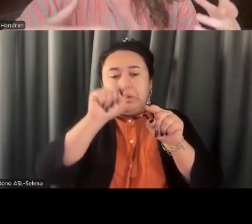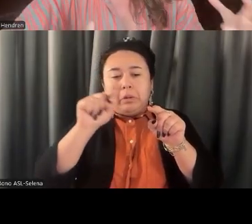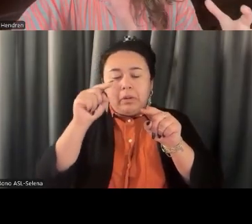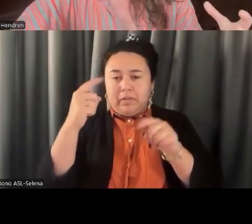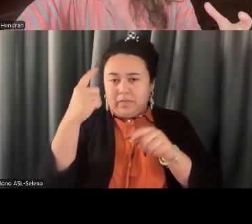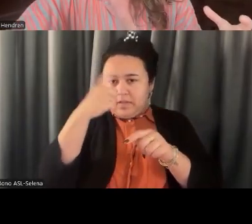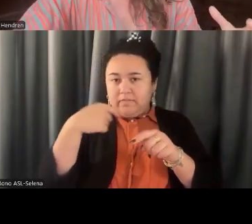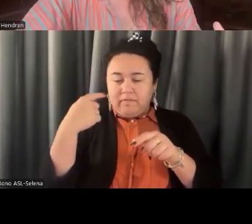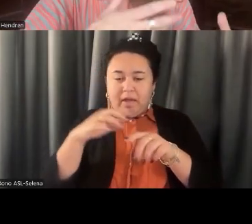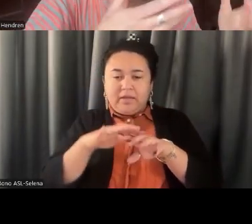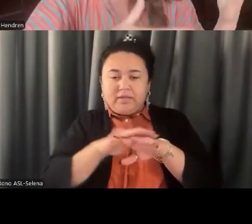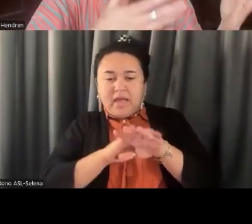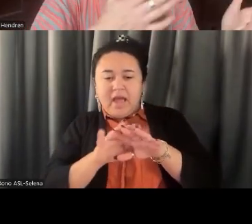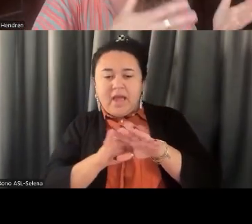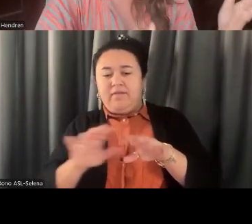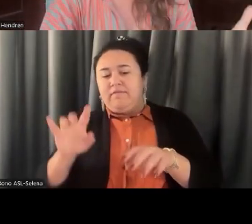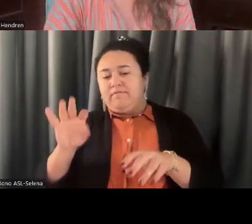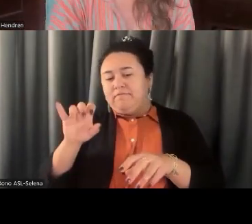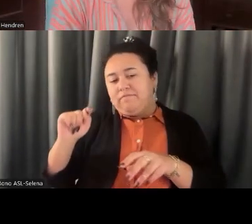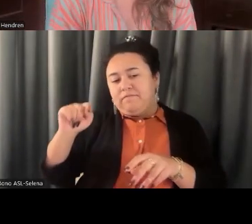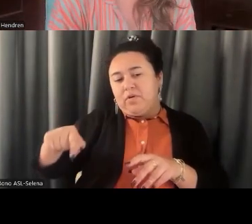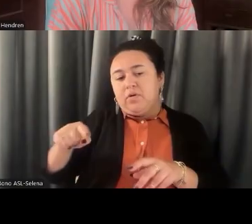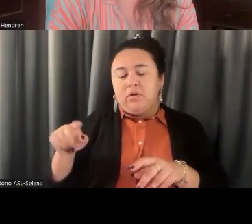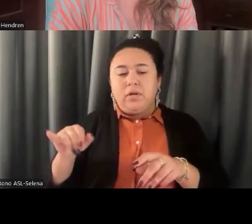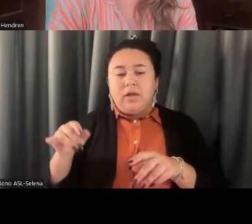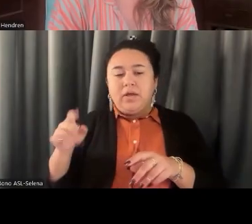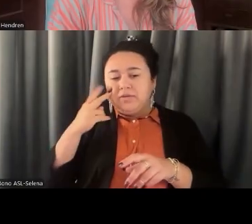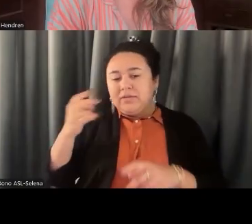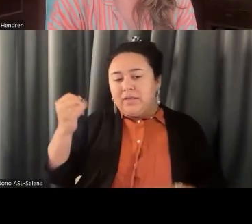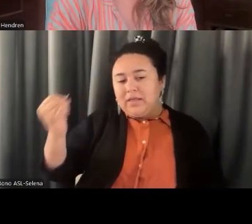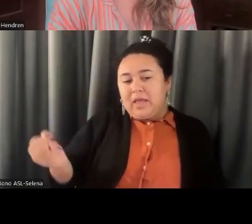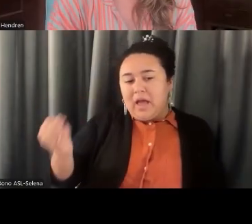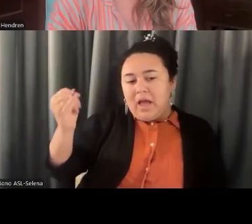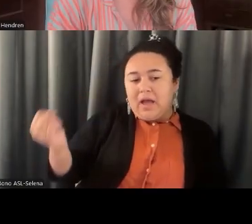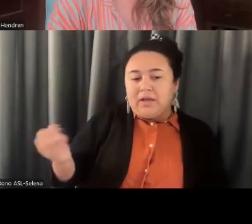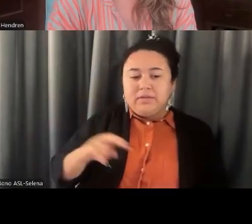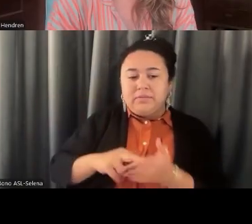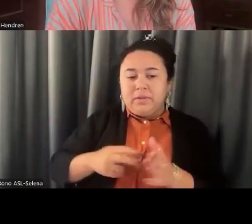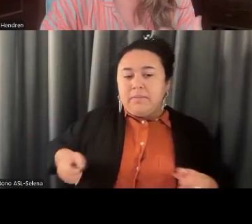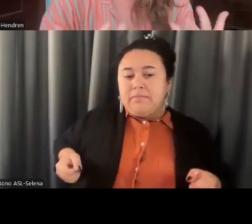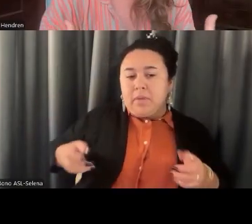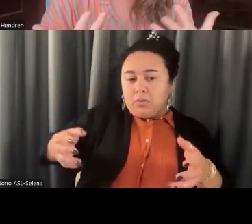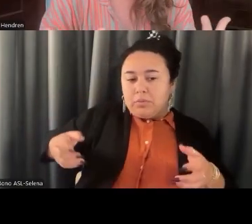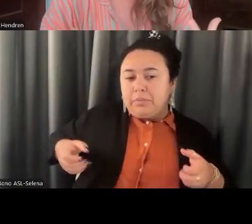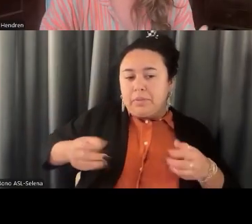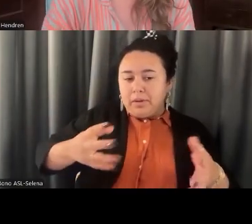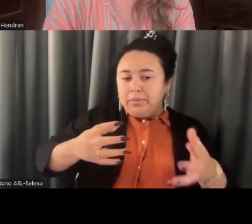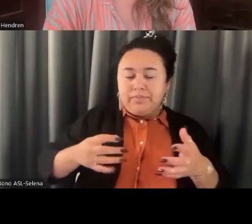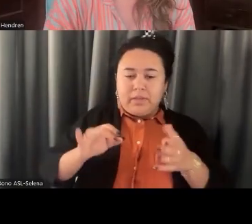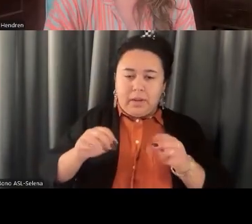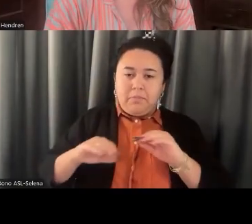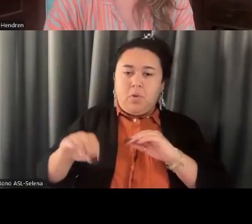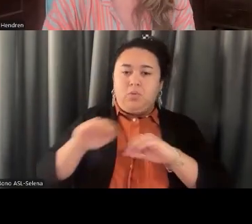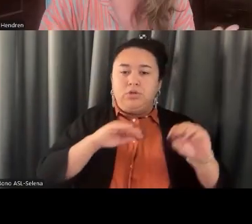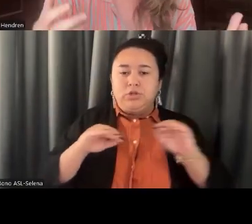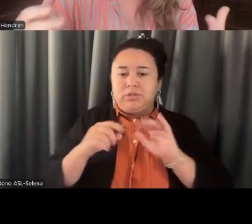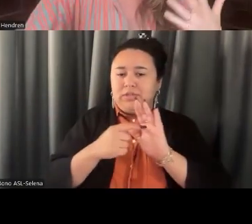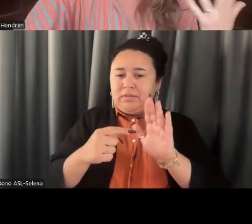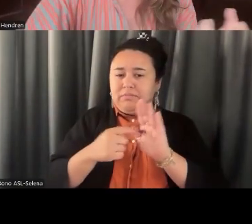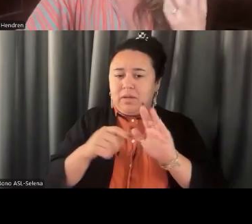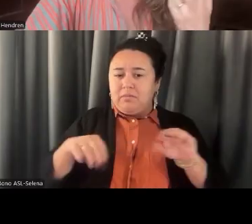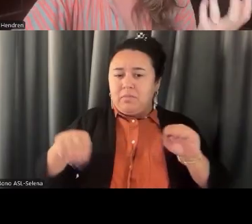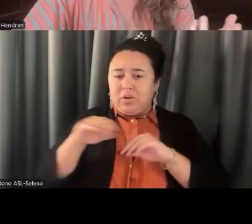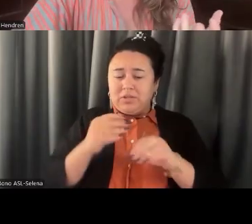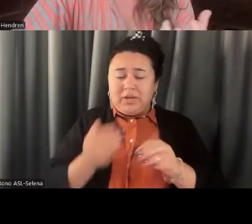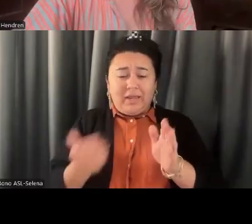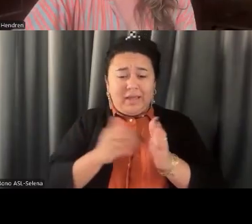and the foot, and then it's got these two motion lines behind the wheel that's showing a kind of symbolic motion. And I thought, again, this